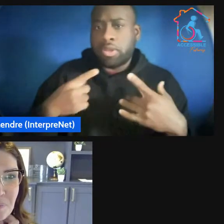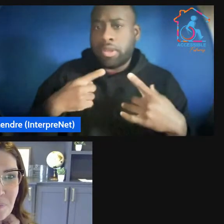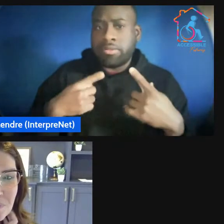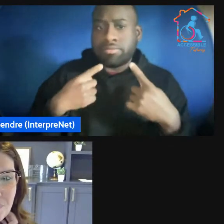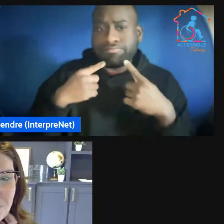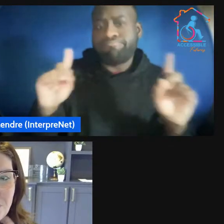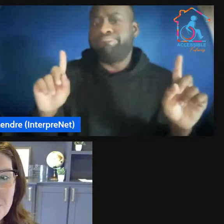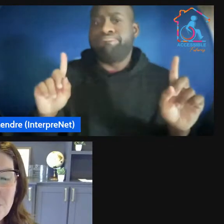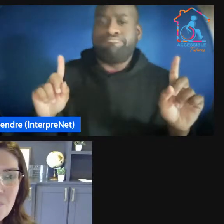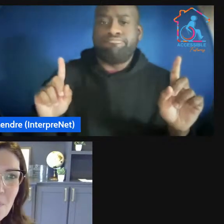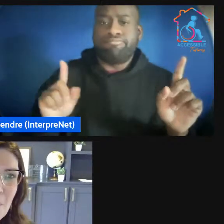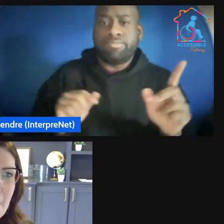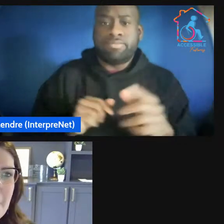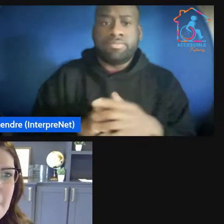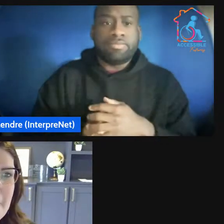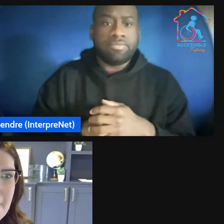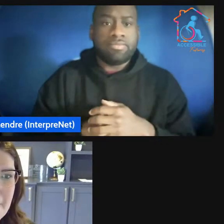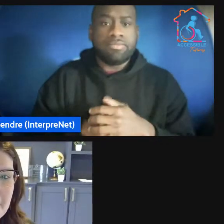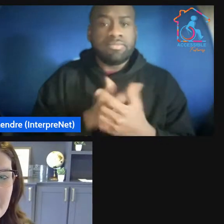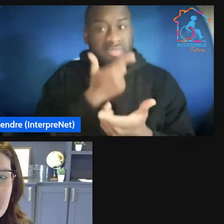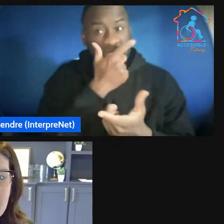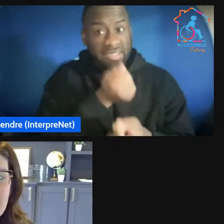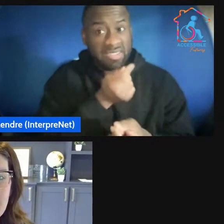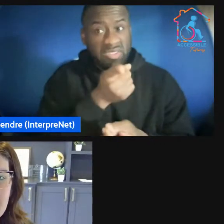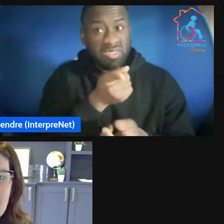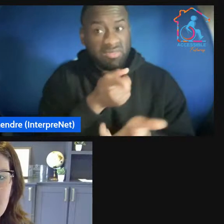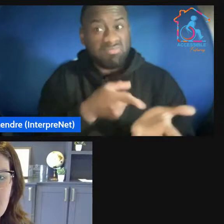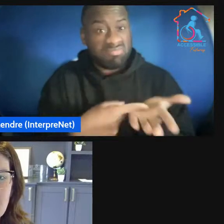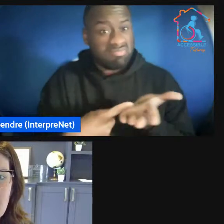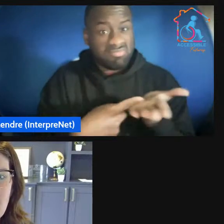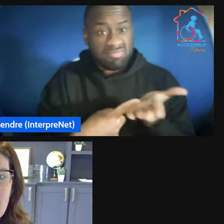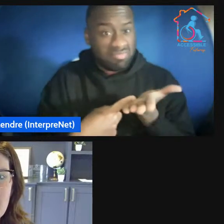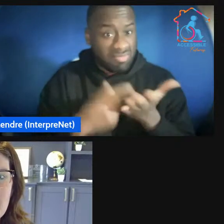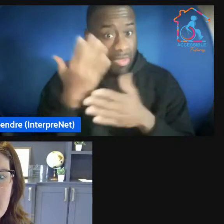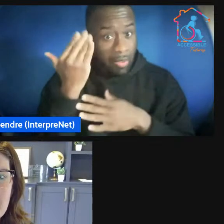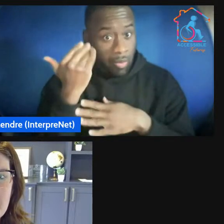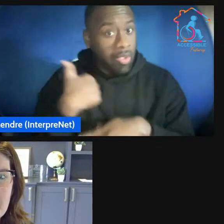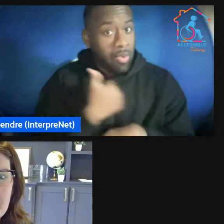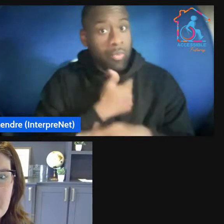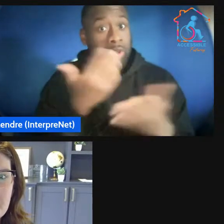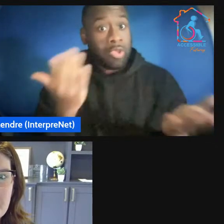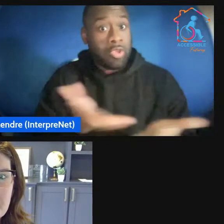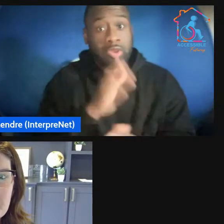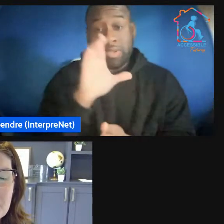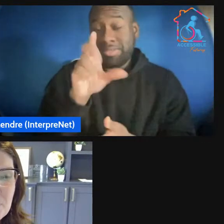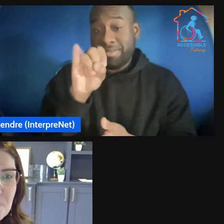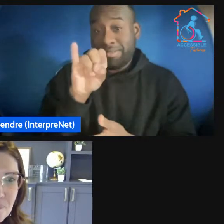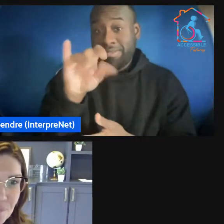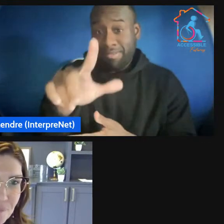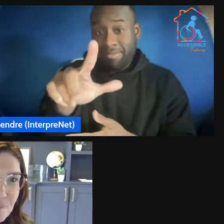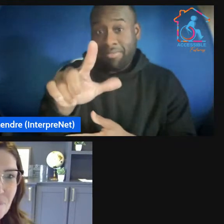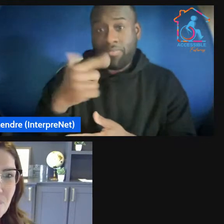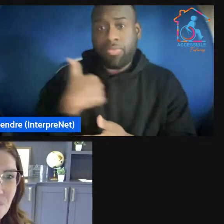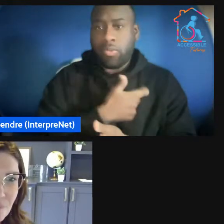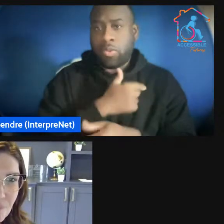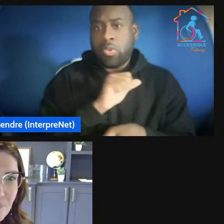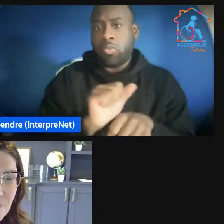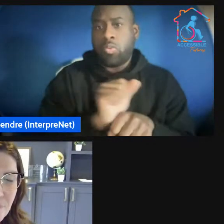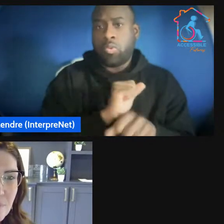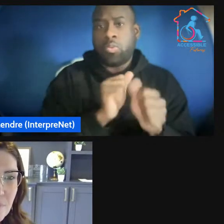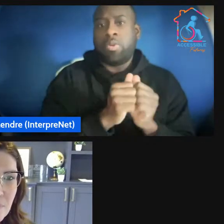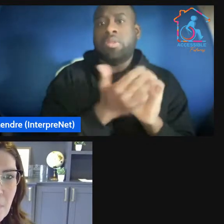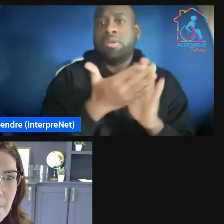Yeah. So it's interesting you bring that up, because we at CIL, we work with home and community-based service